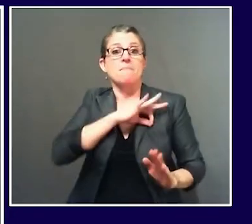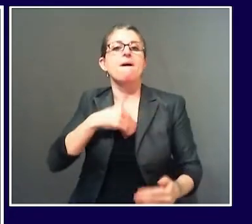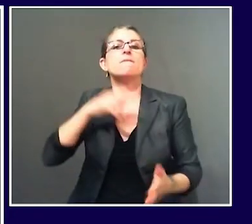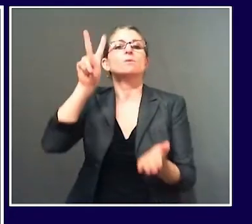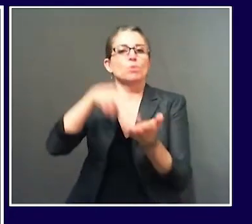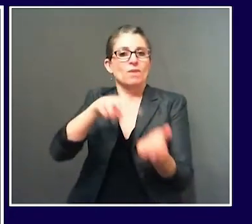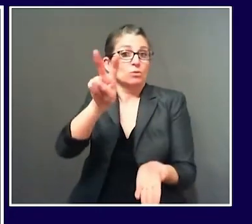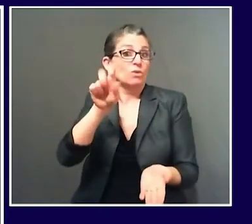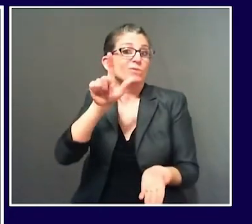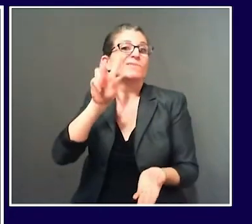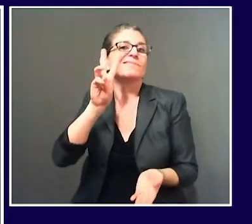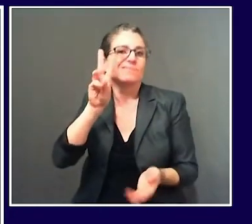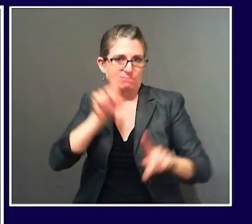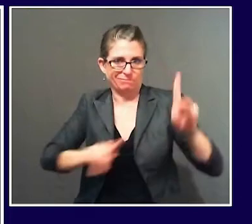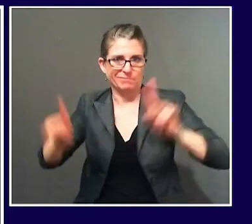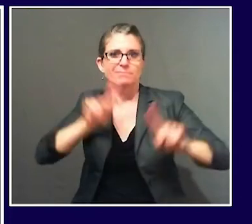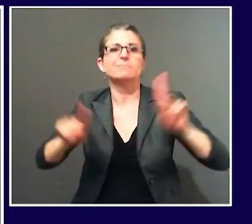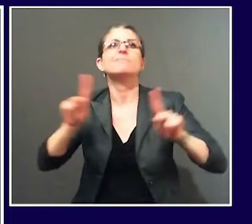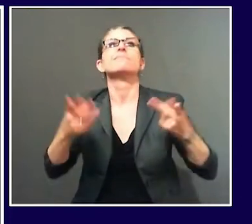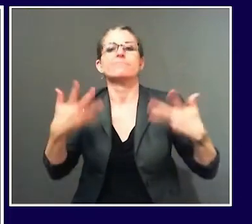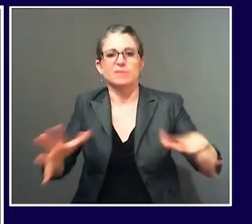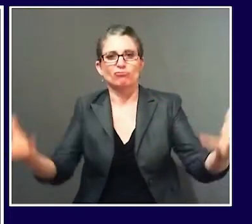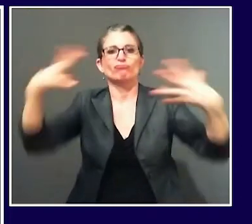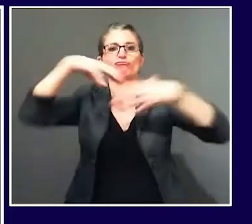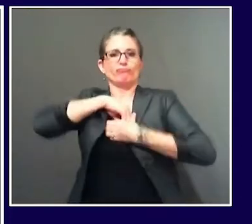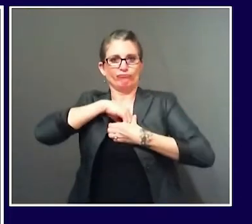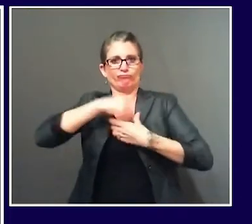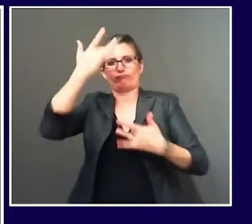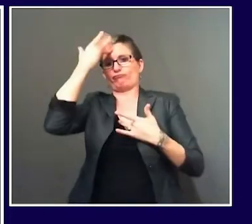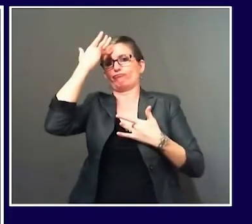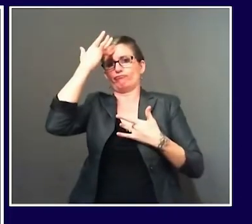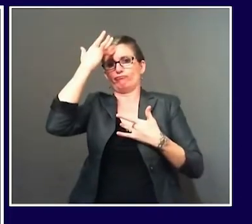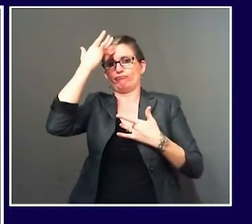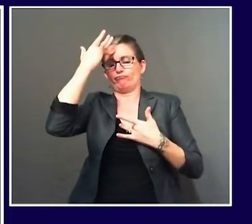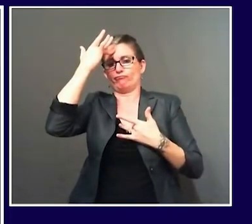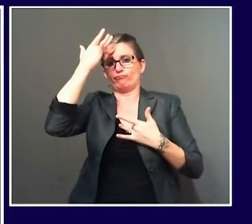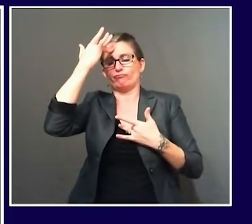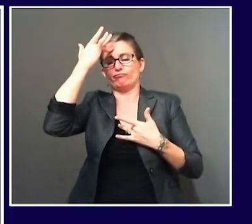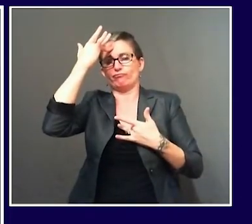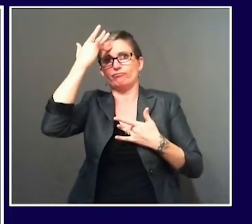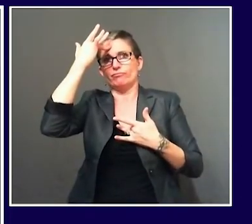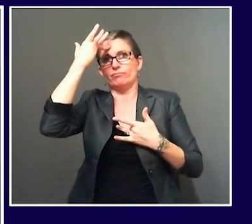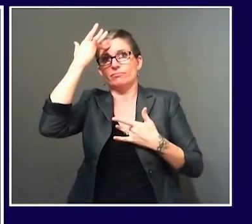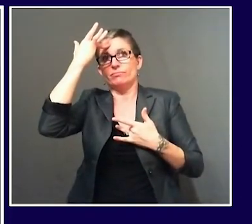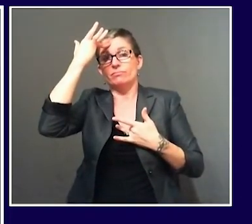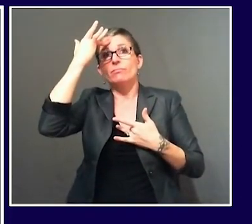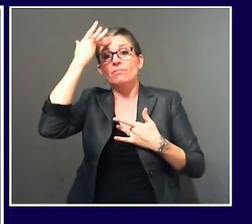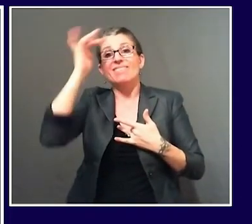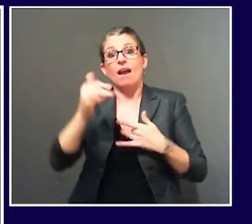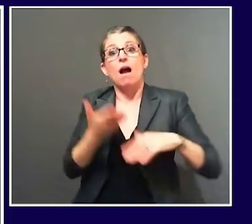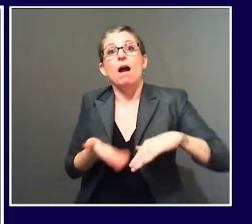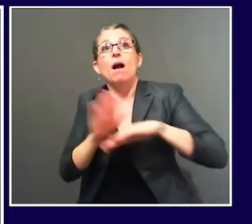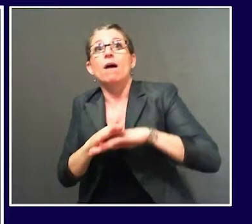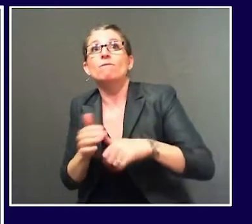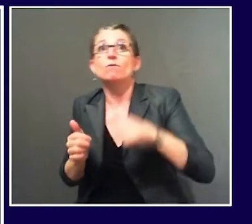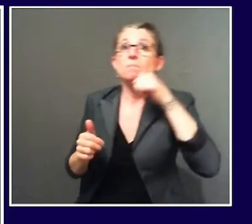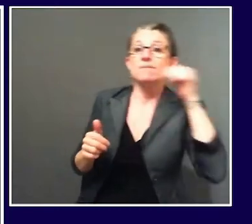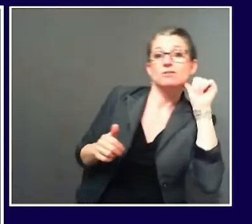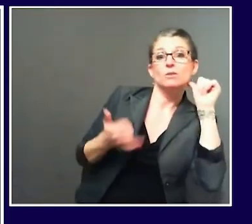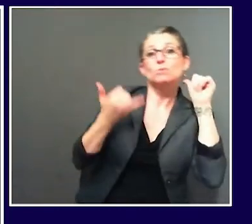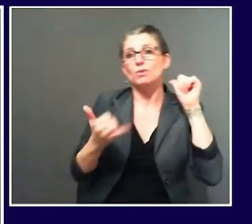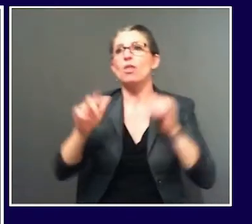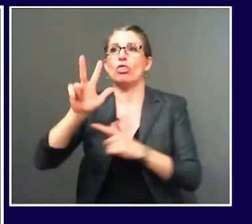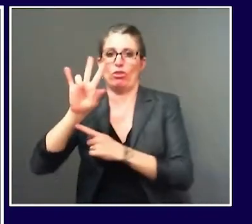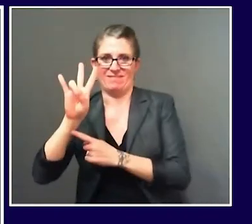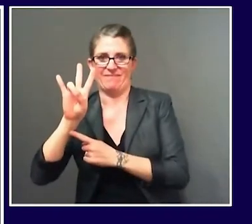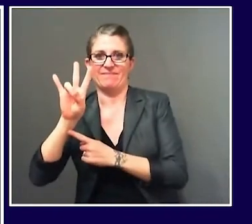2,226 cases of COVID-19 statewide. That represents an increase of 37 cases since